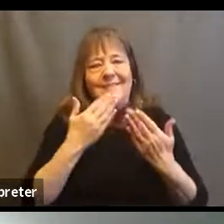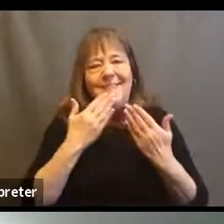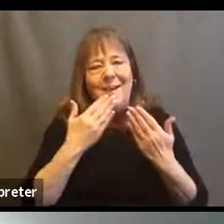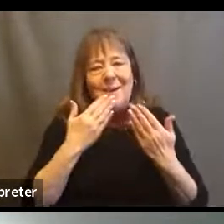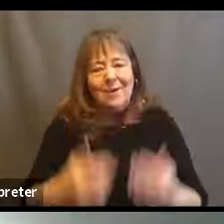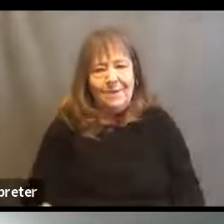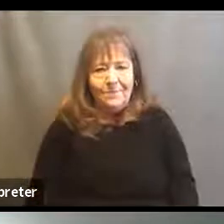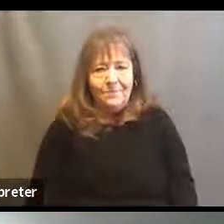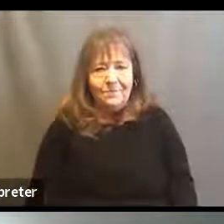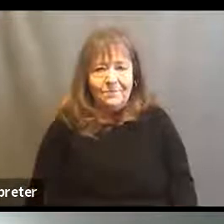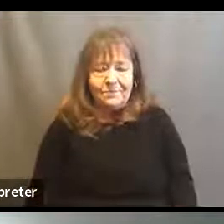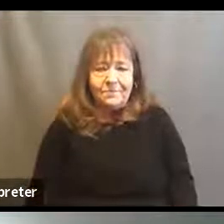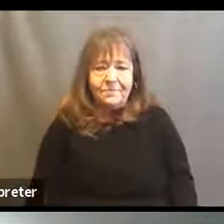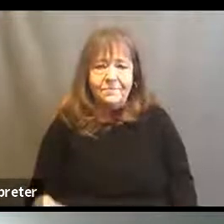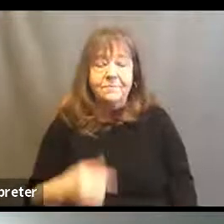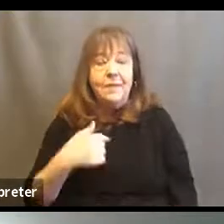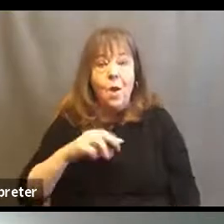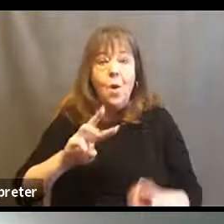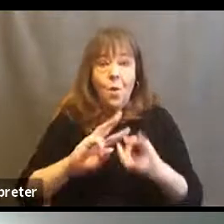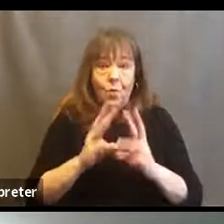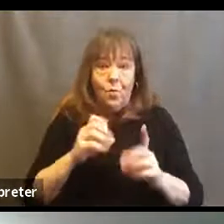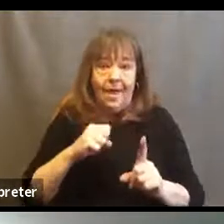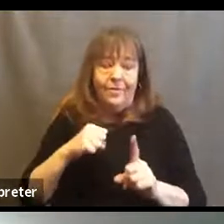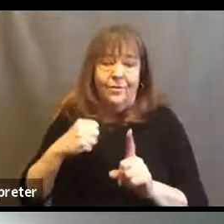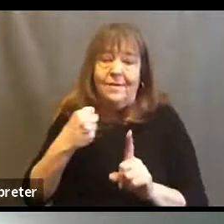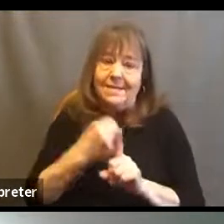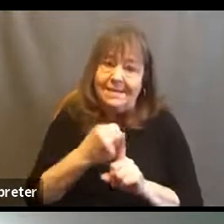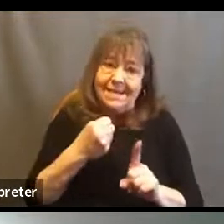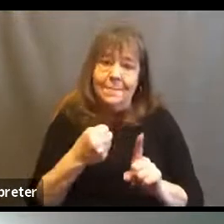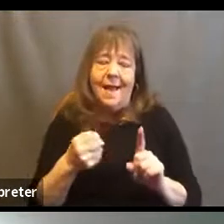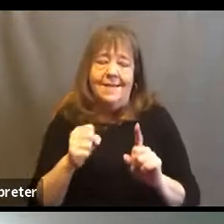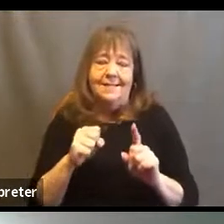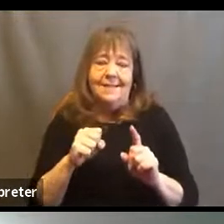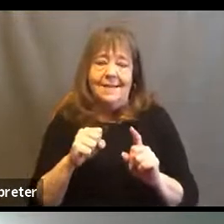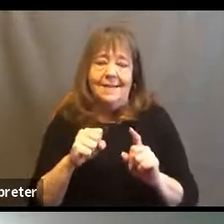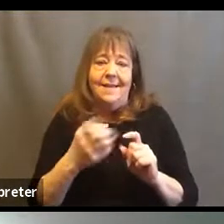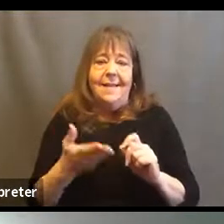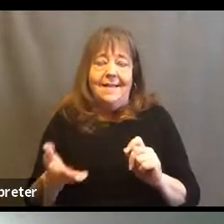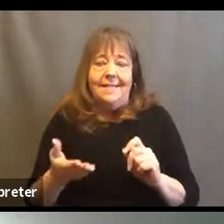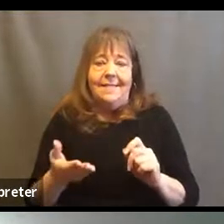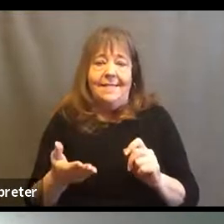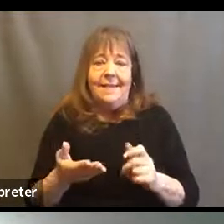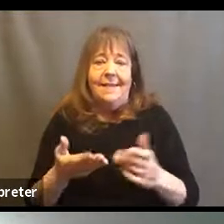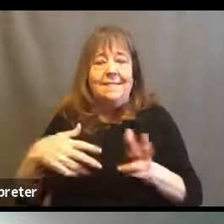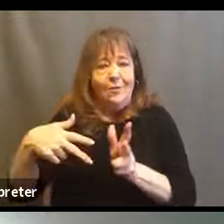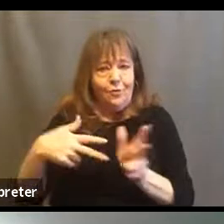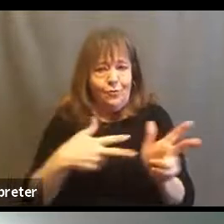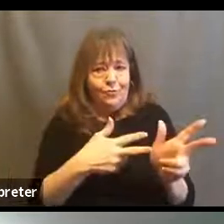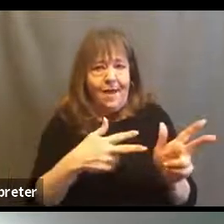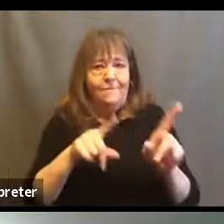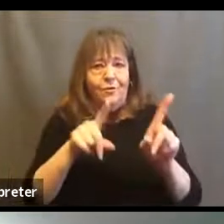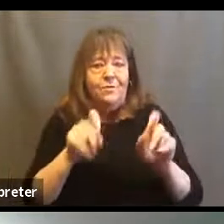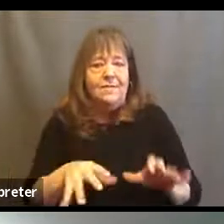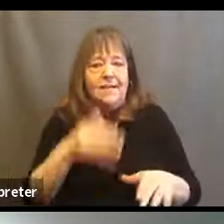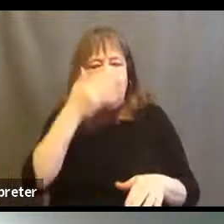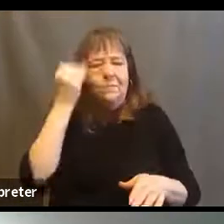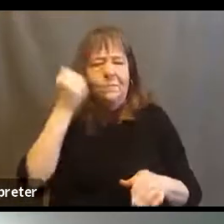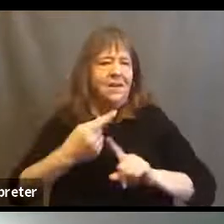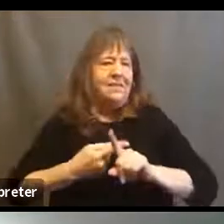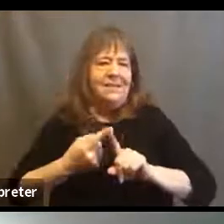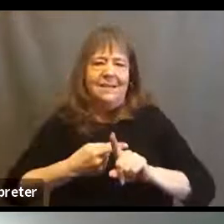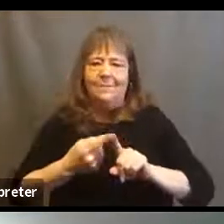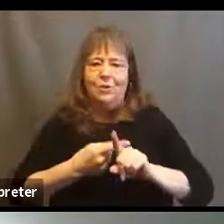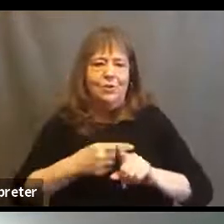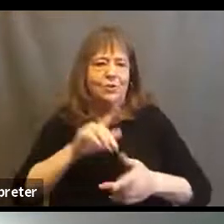Obviously, we have weather impacts on operations at the drive-through testing site because of the temperatures.